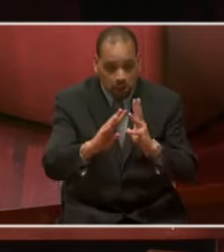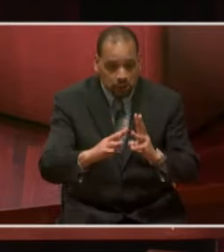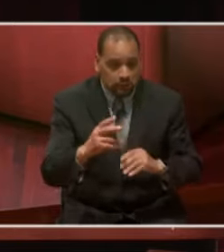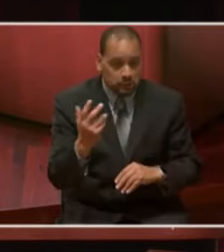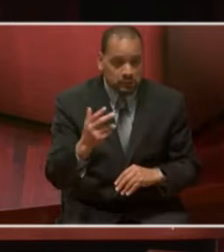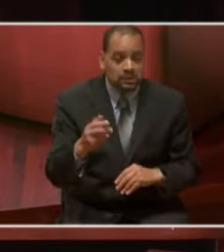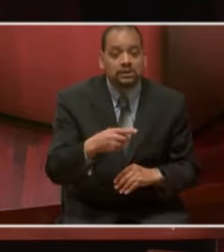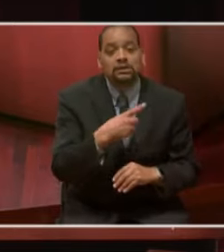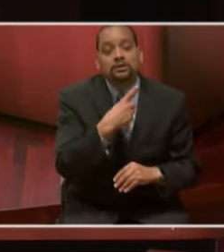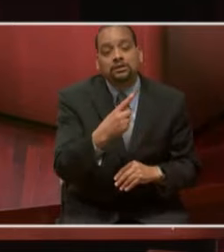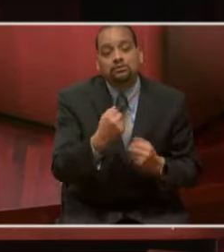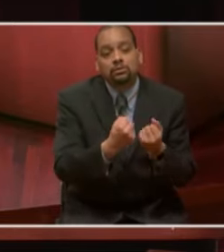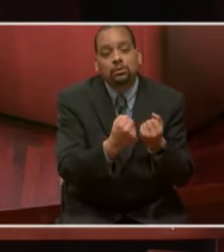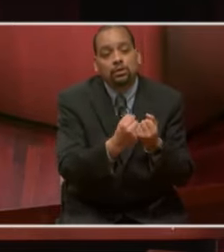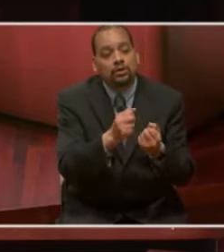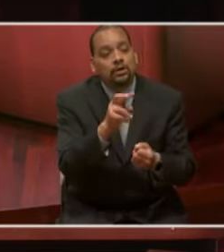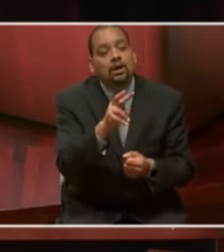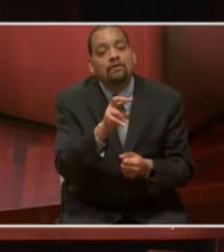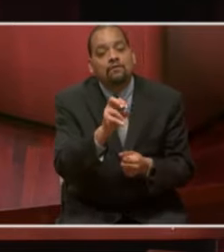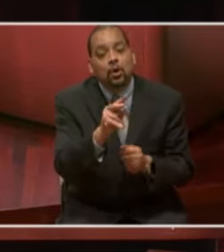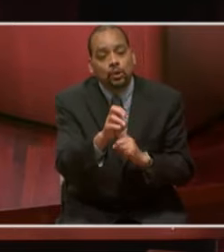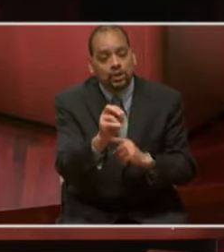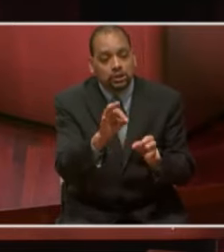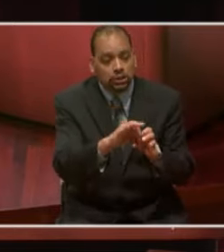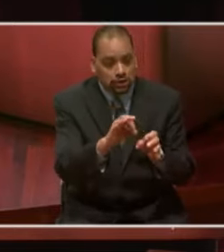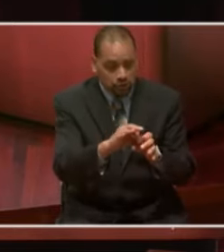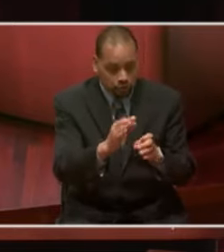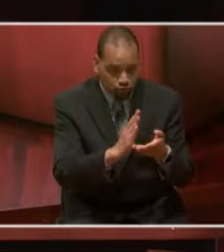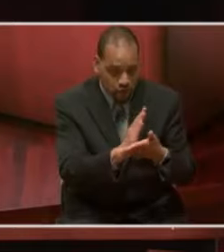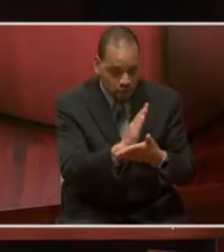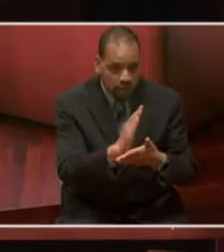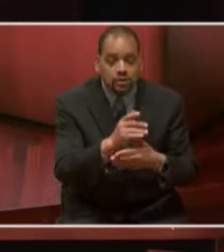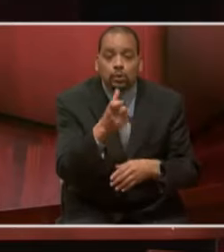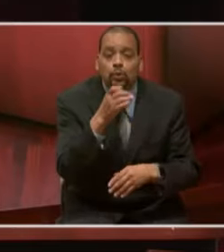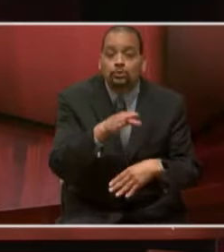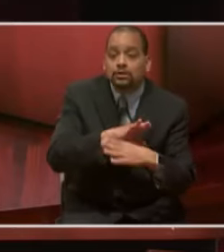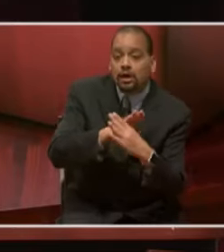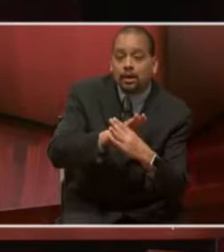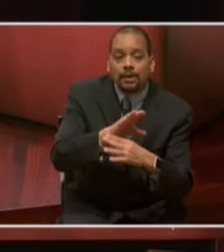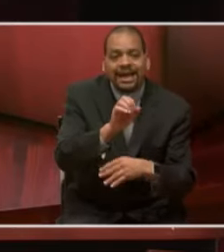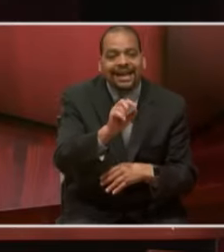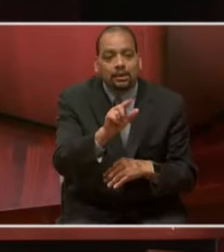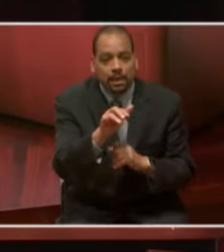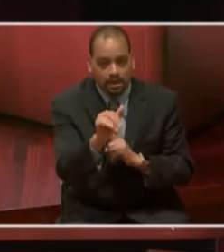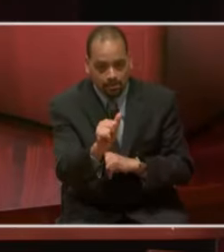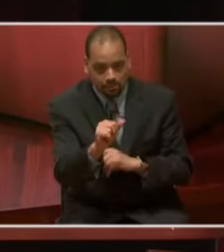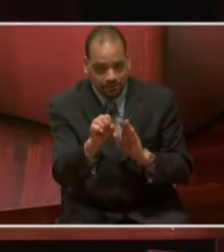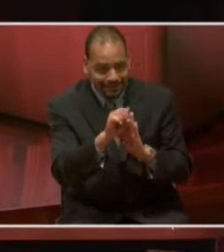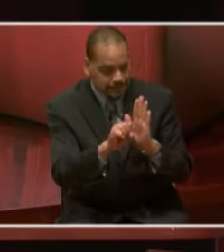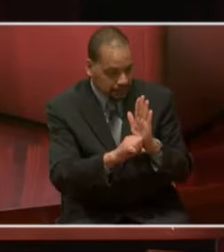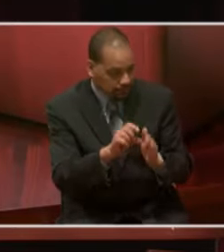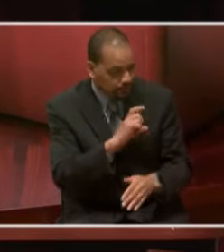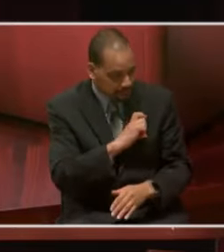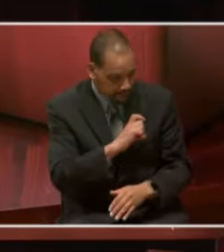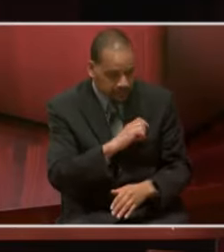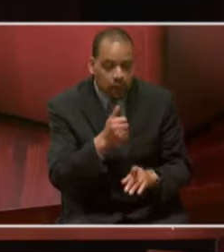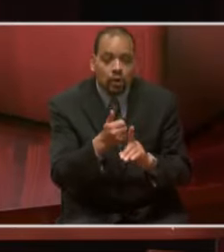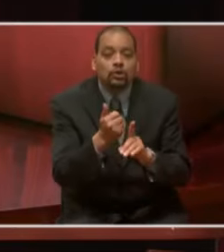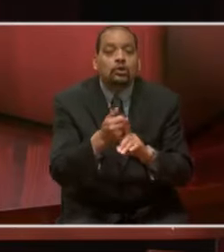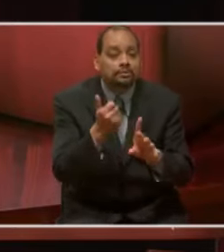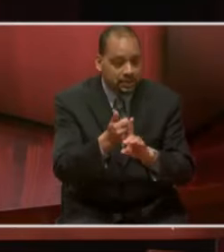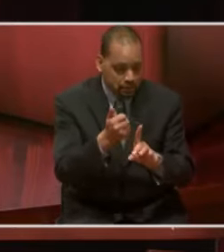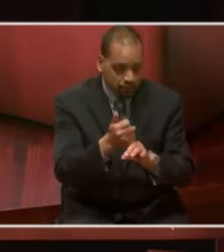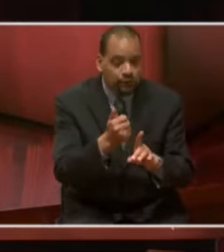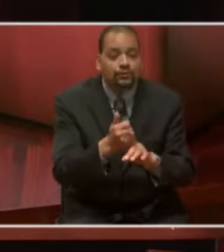8 wars, reported from Central America, Africa, India, the Middle East, and the Caribbean. He's received numerous honors